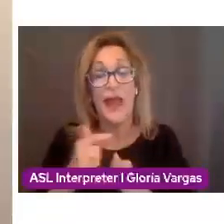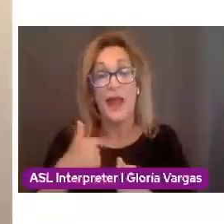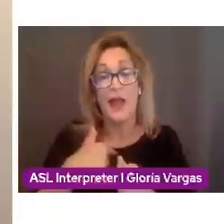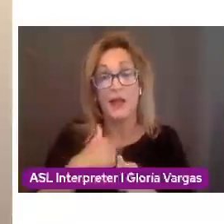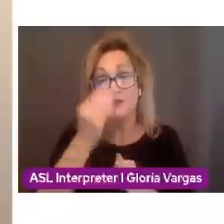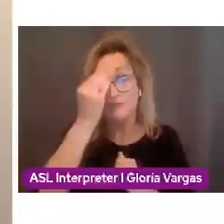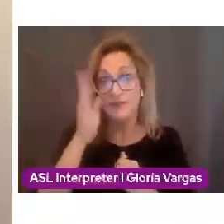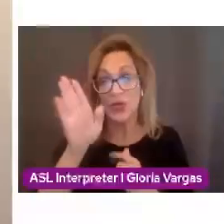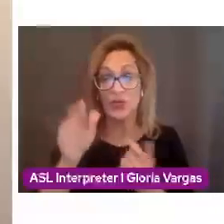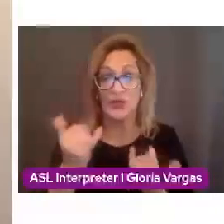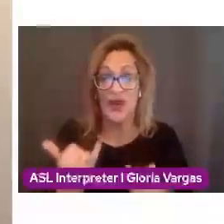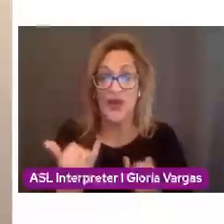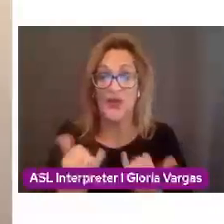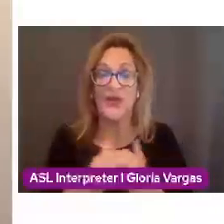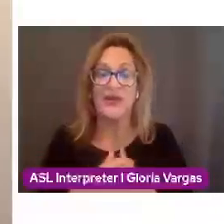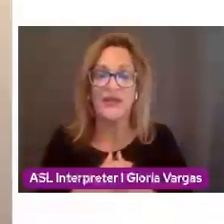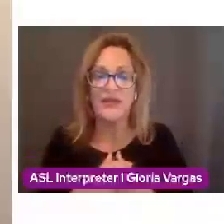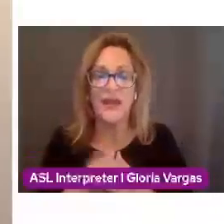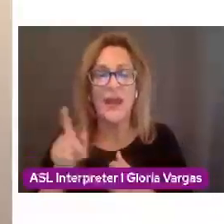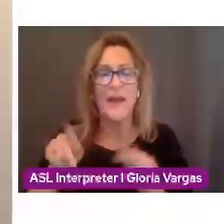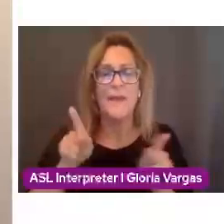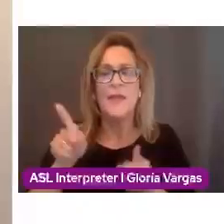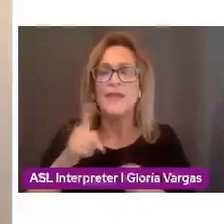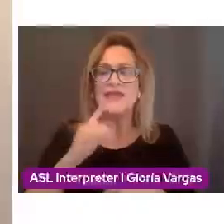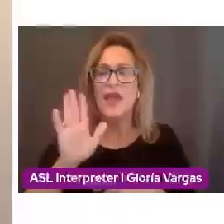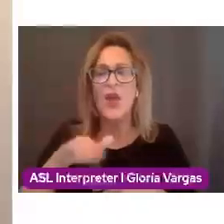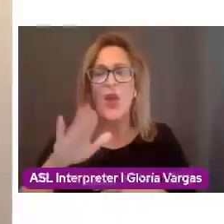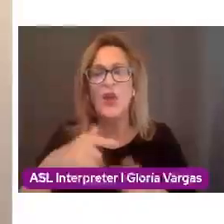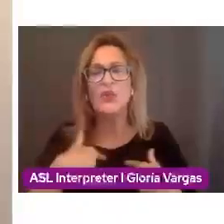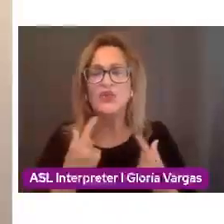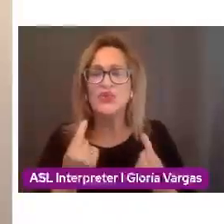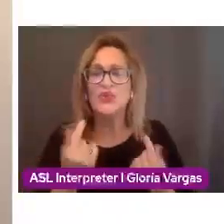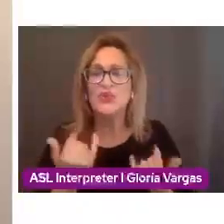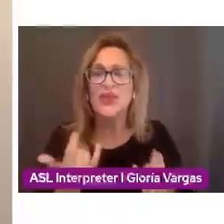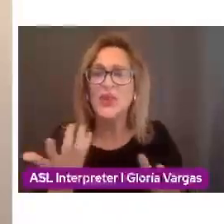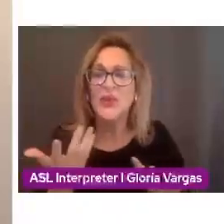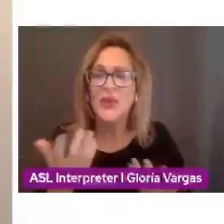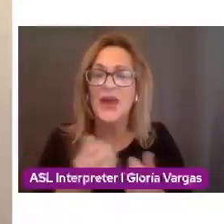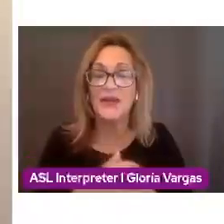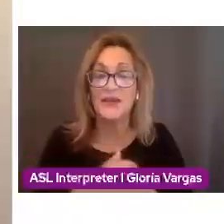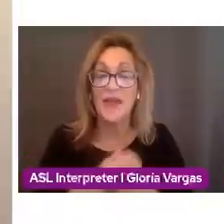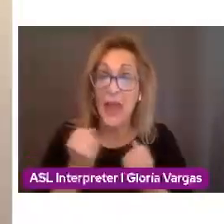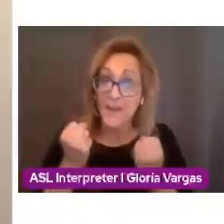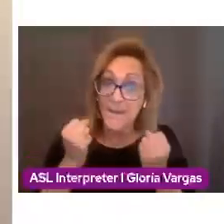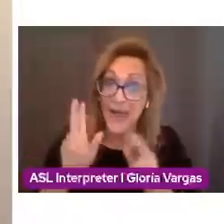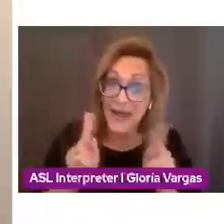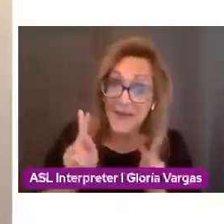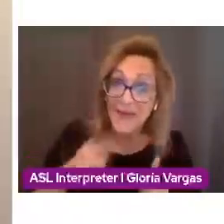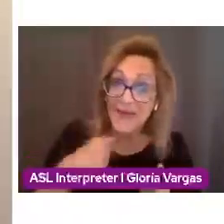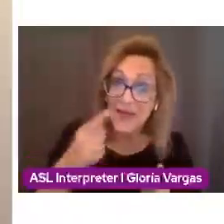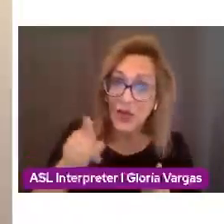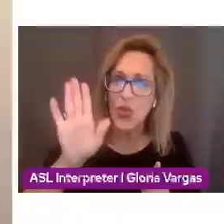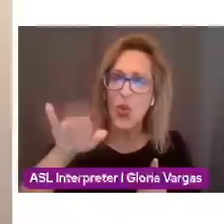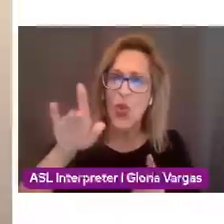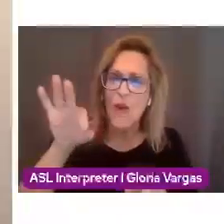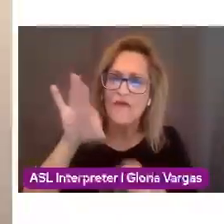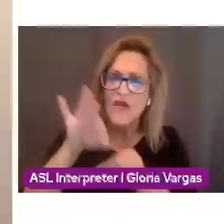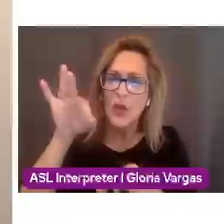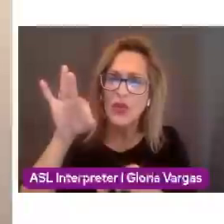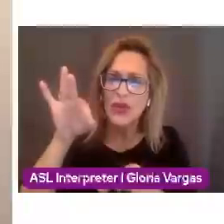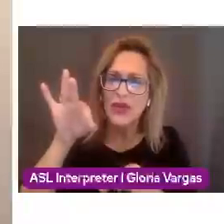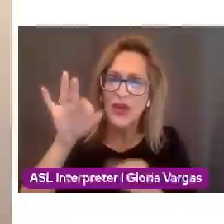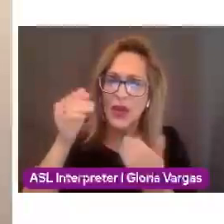that a lot of people say, well, what can I do? A lot of people are telling you to vote. I do believe that you should